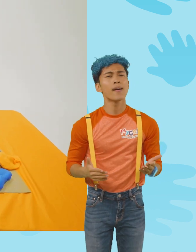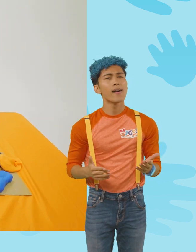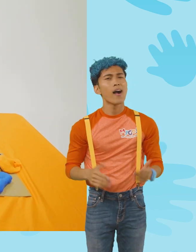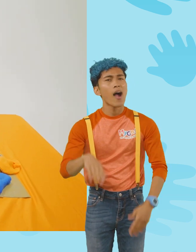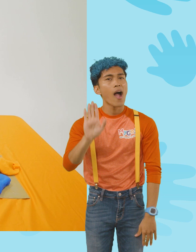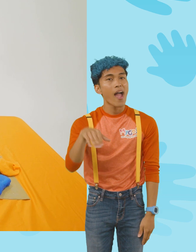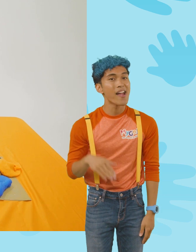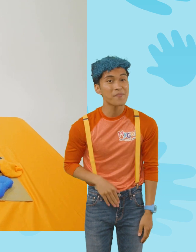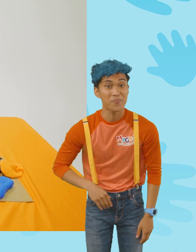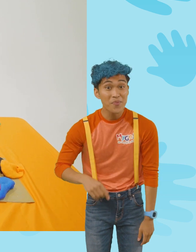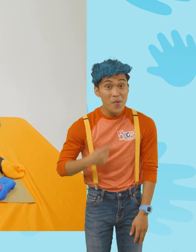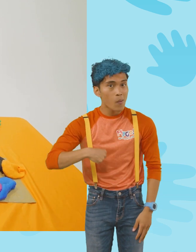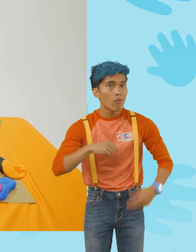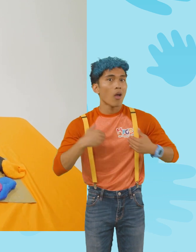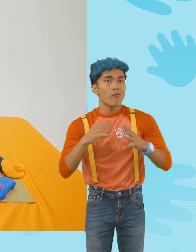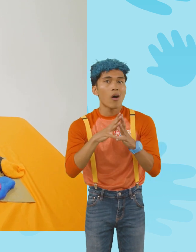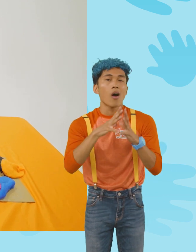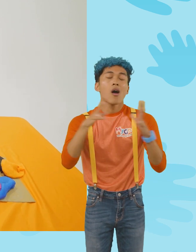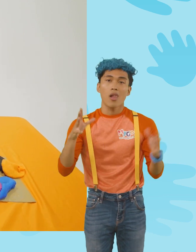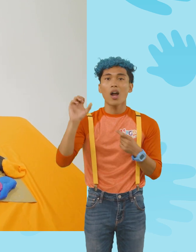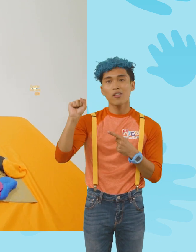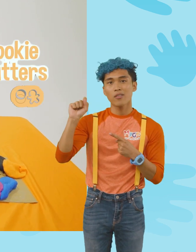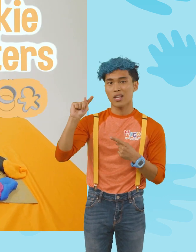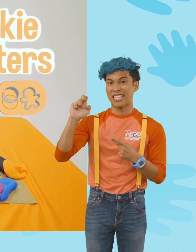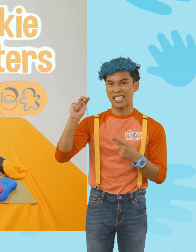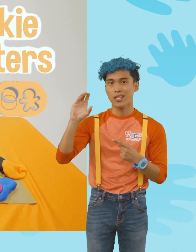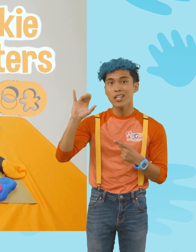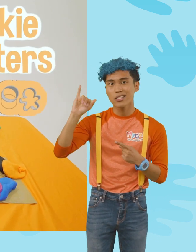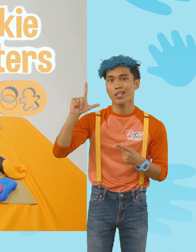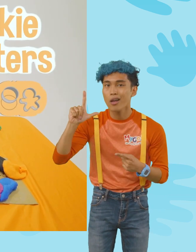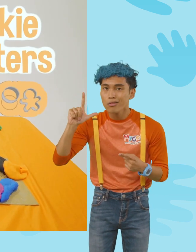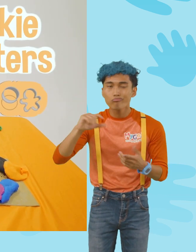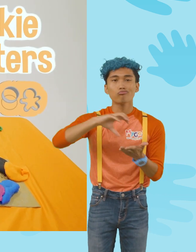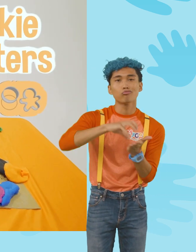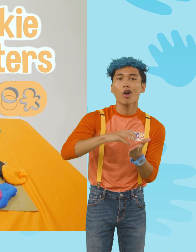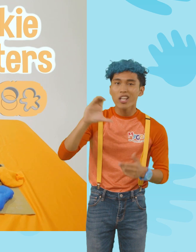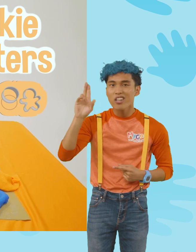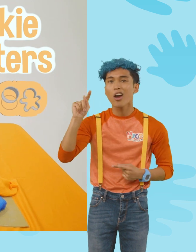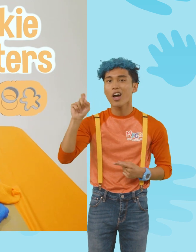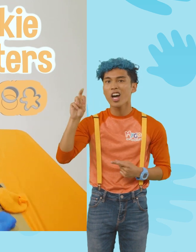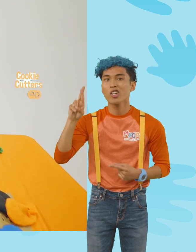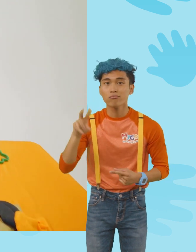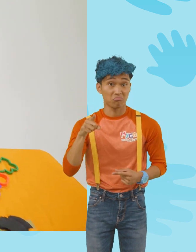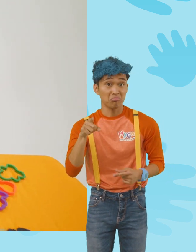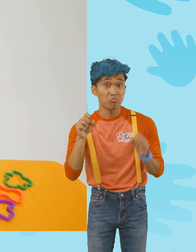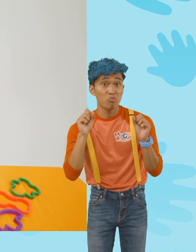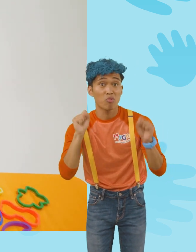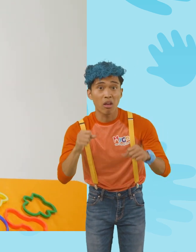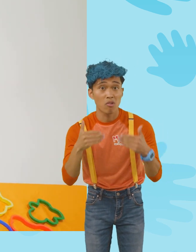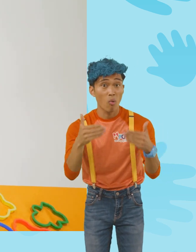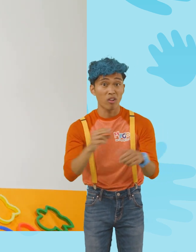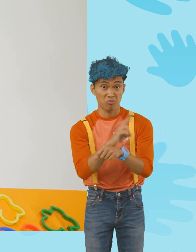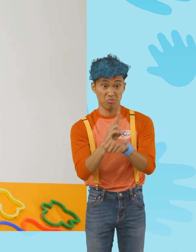Huh. Hey, well, since we have all these stencils and these cookie cutters, yeah, you could actually use a lot of